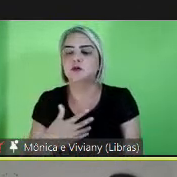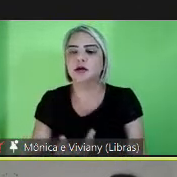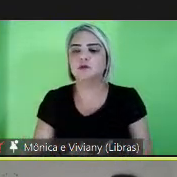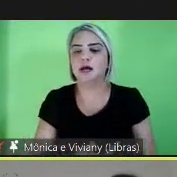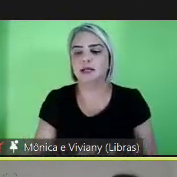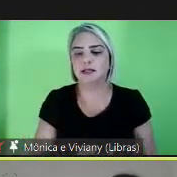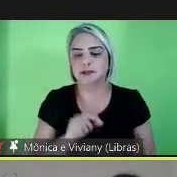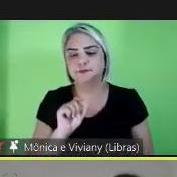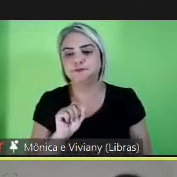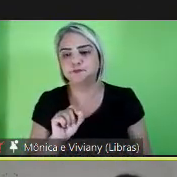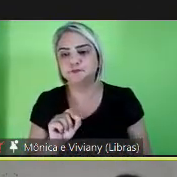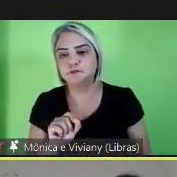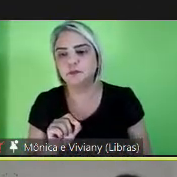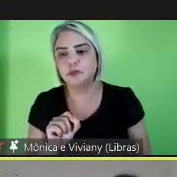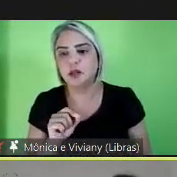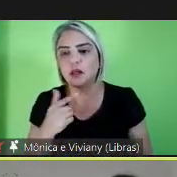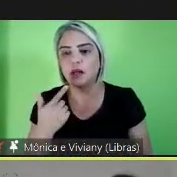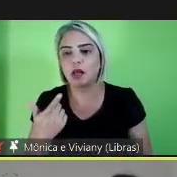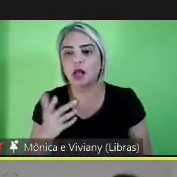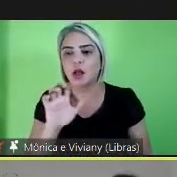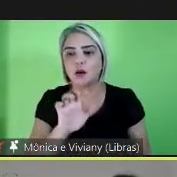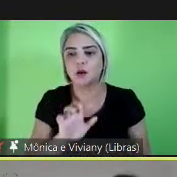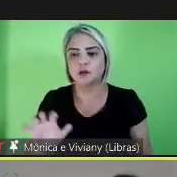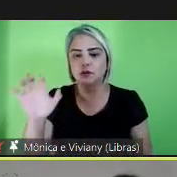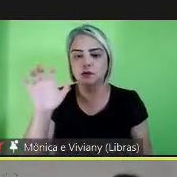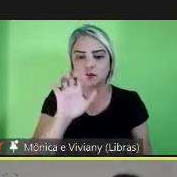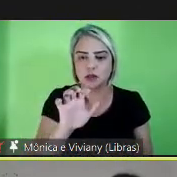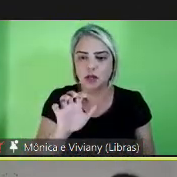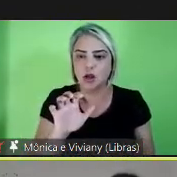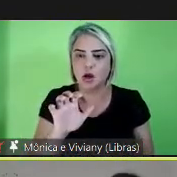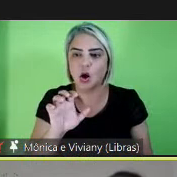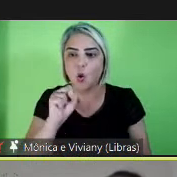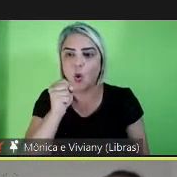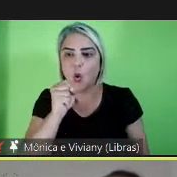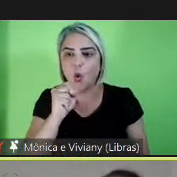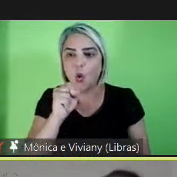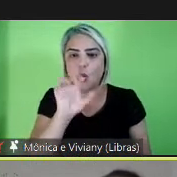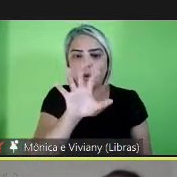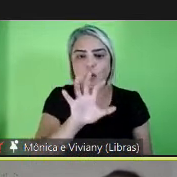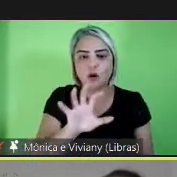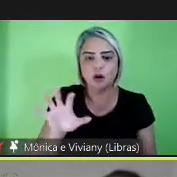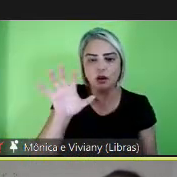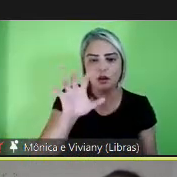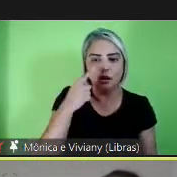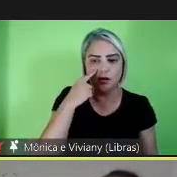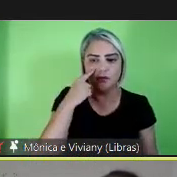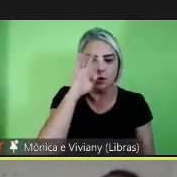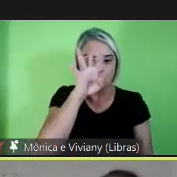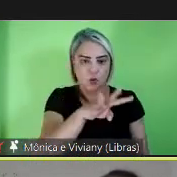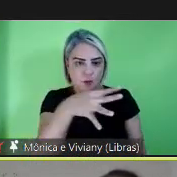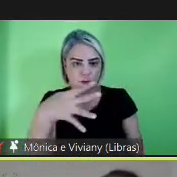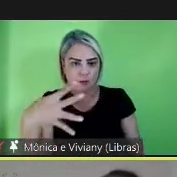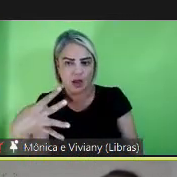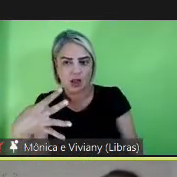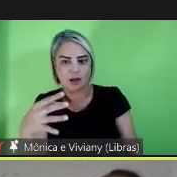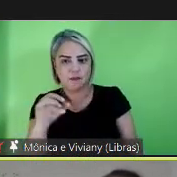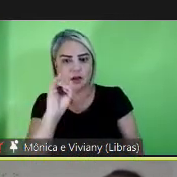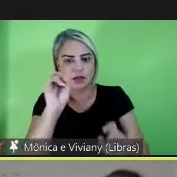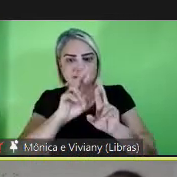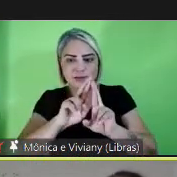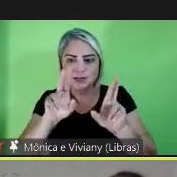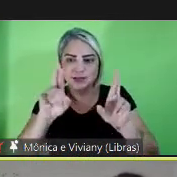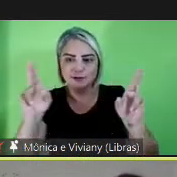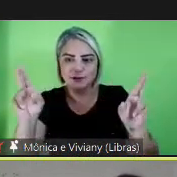census of 1.5 million of citizens. It has 8 regions, so as you can see from